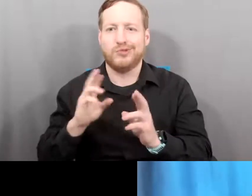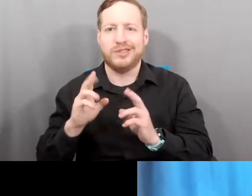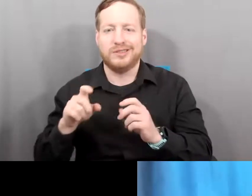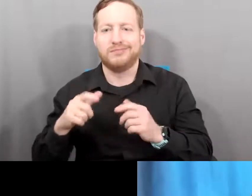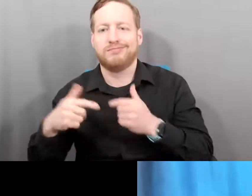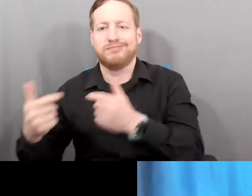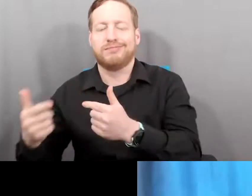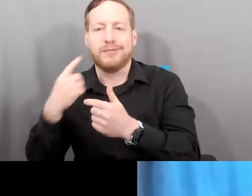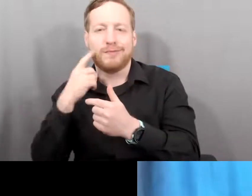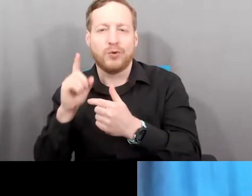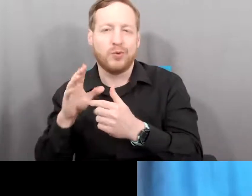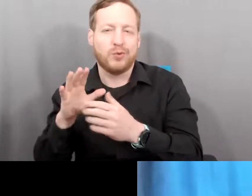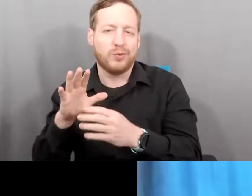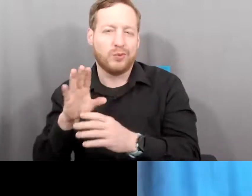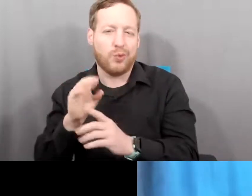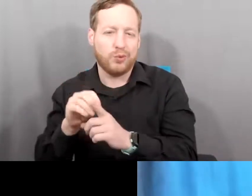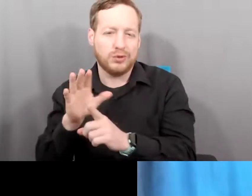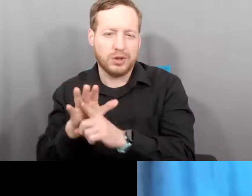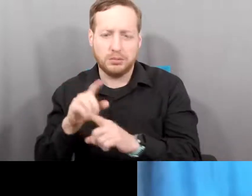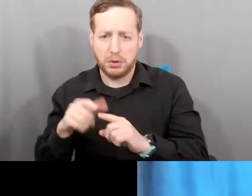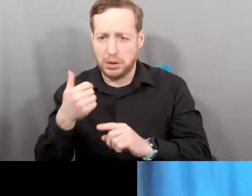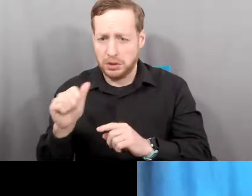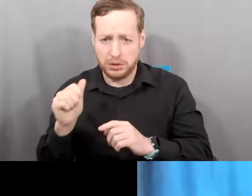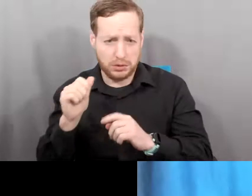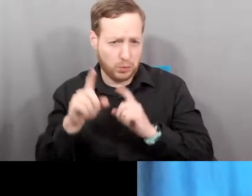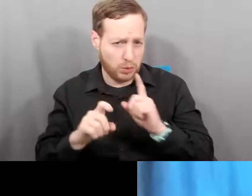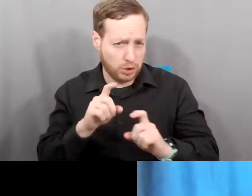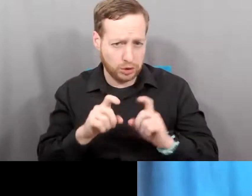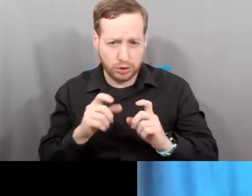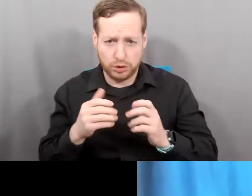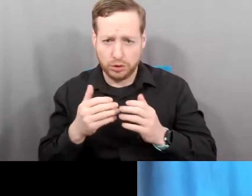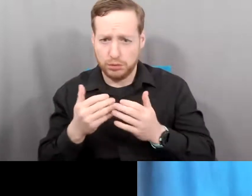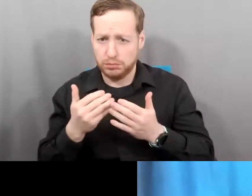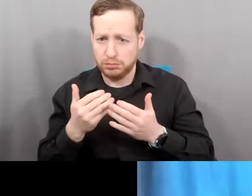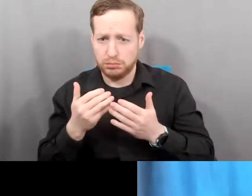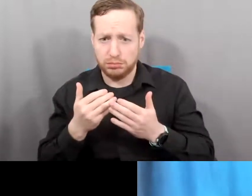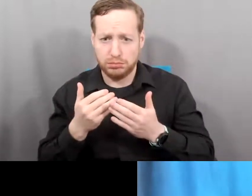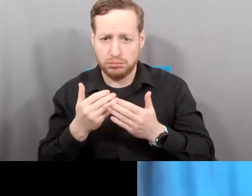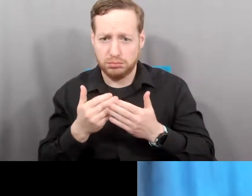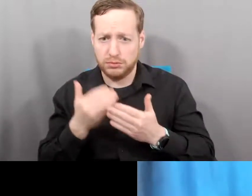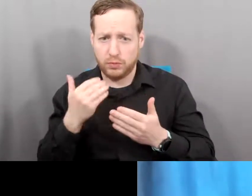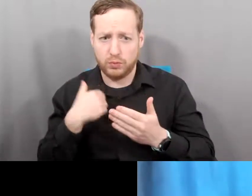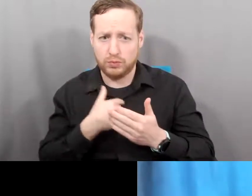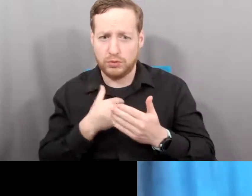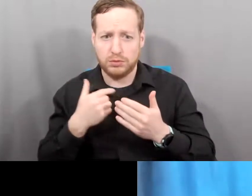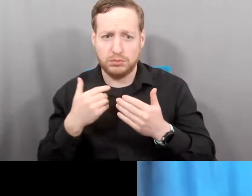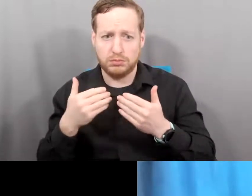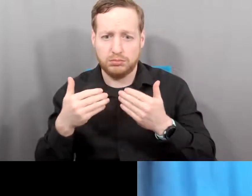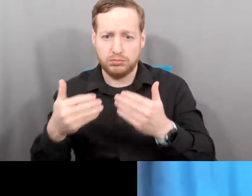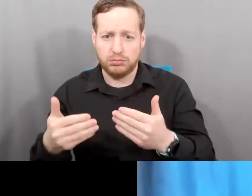Okay, due to the time, I think we're going to have to turn this over pretty quickly to orientation. But are there any further